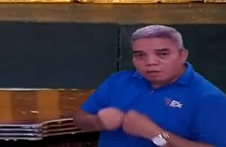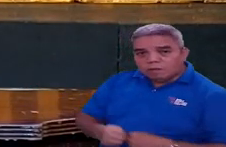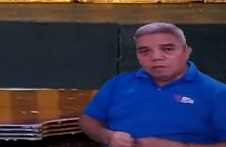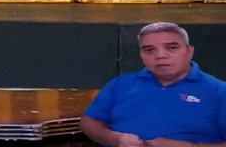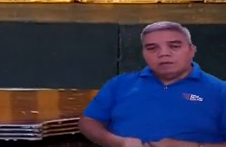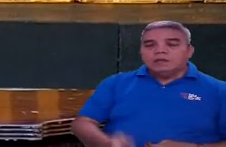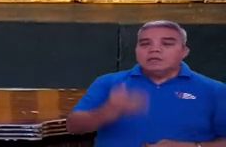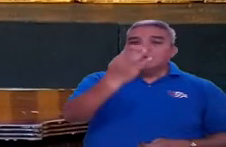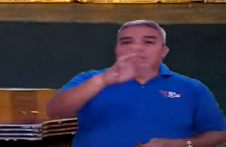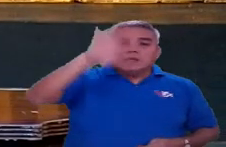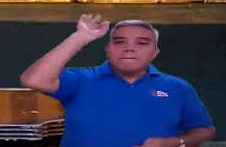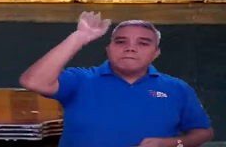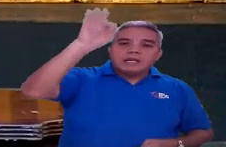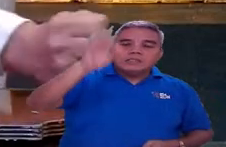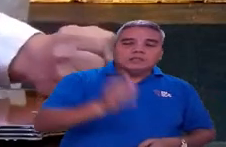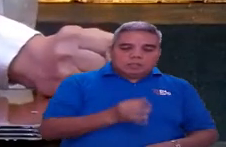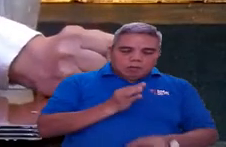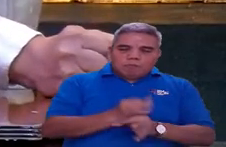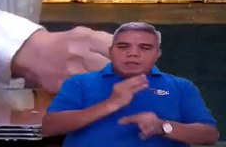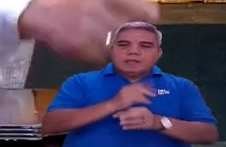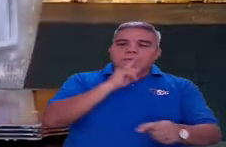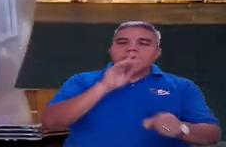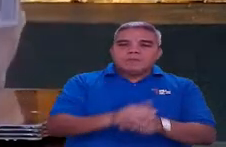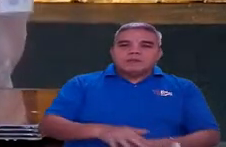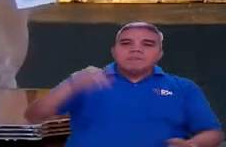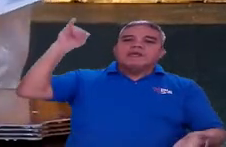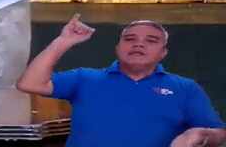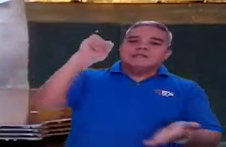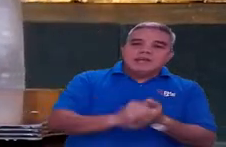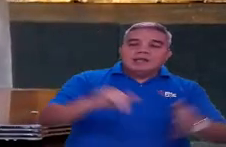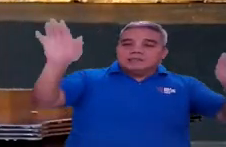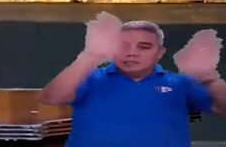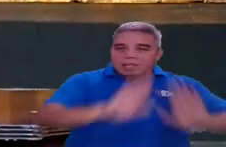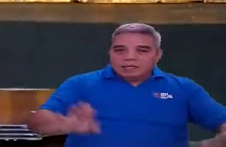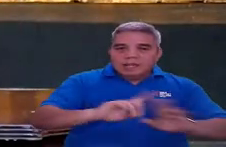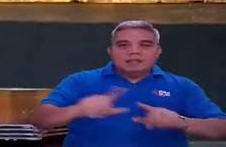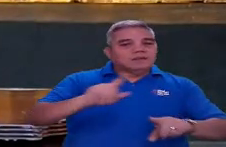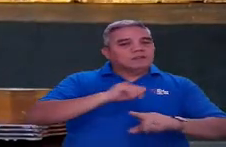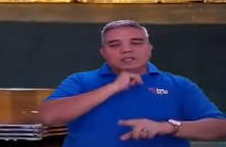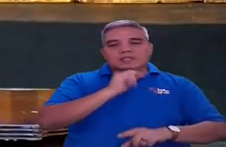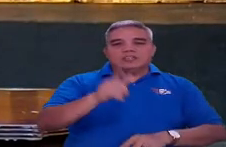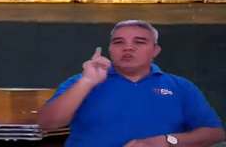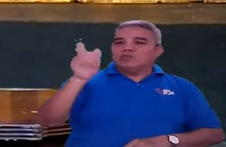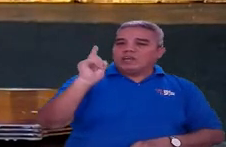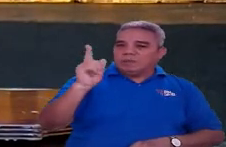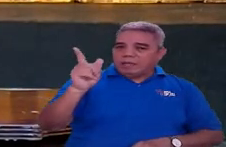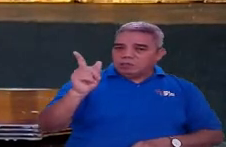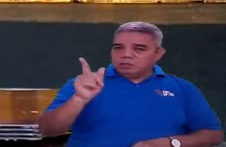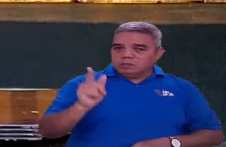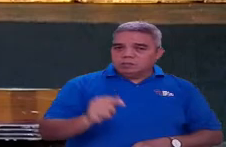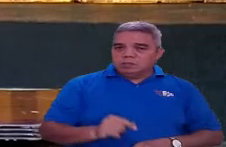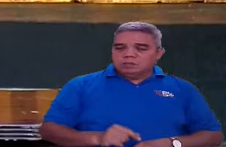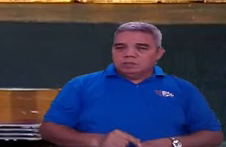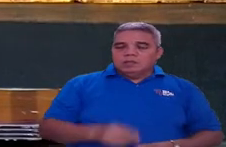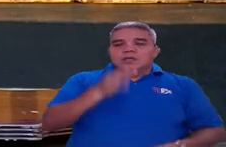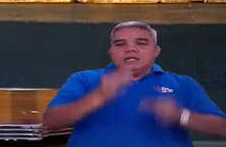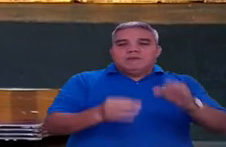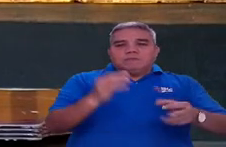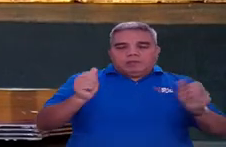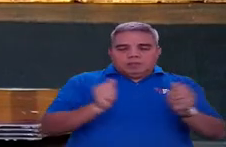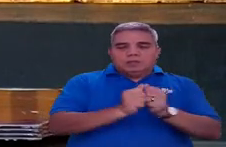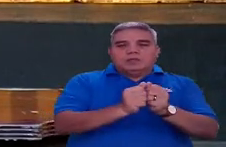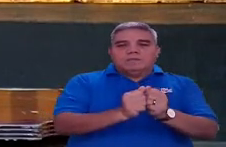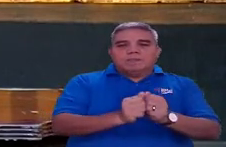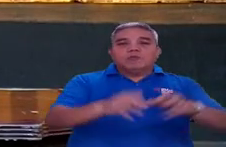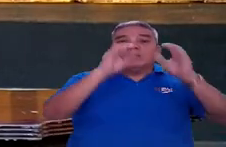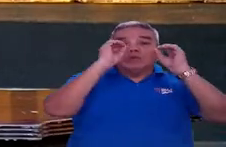Kung ang pastor nagbigay lang ng kanyang faith promise offering, that Sunday, I believe it would not just be 20 pesos. Kung ang asawa ng